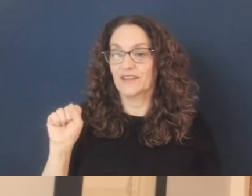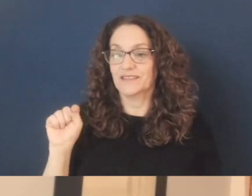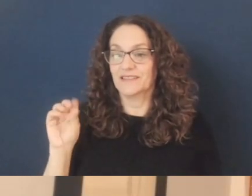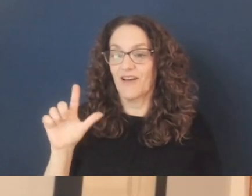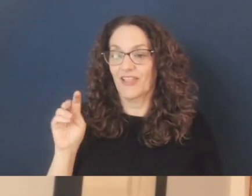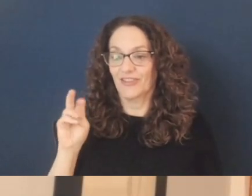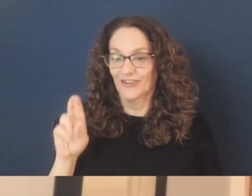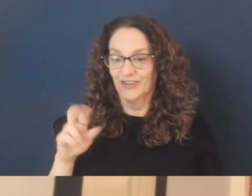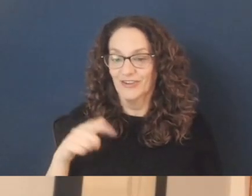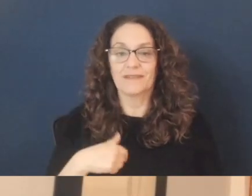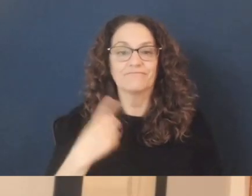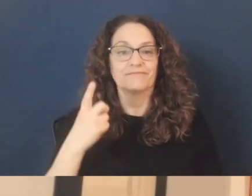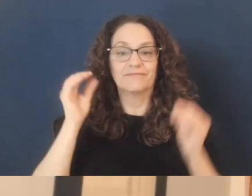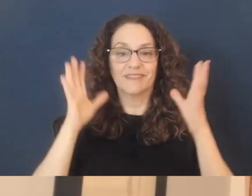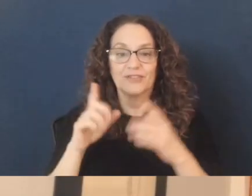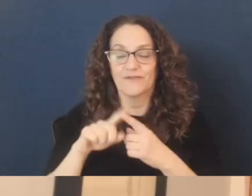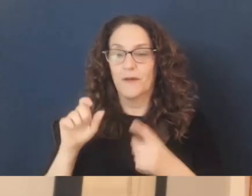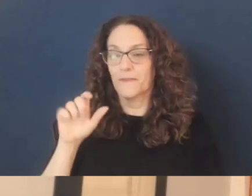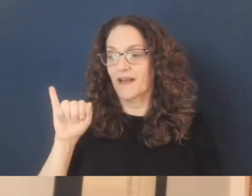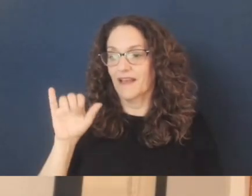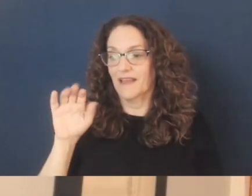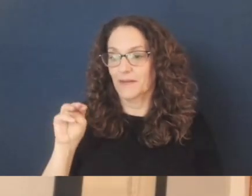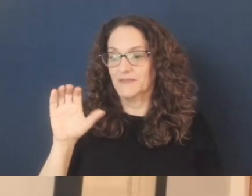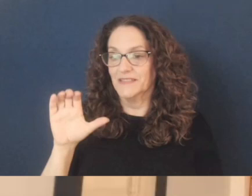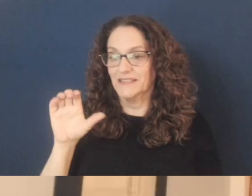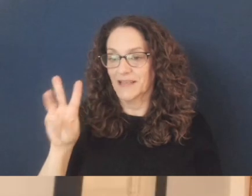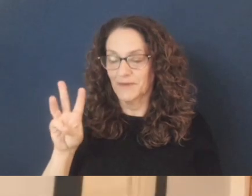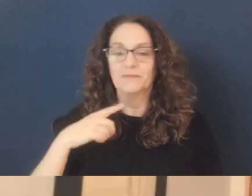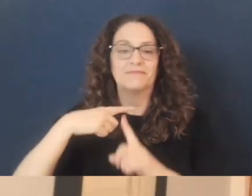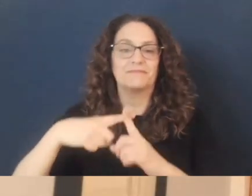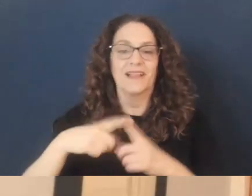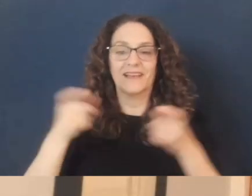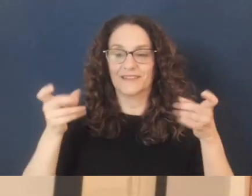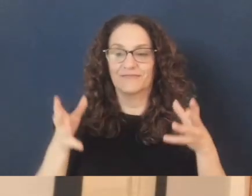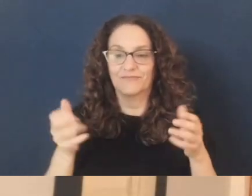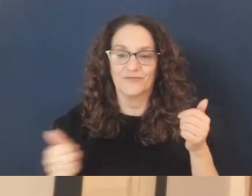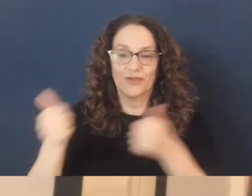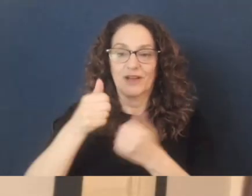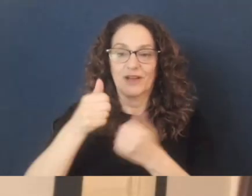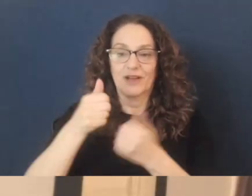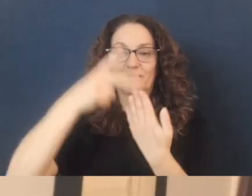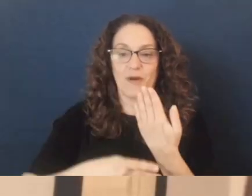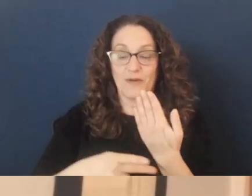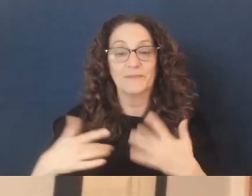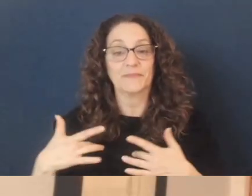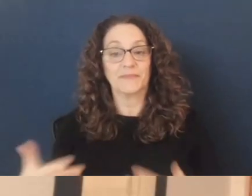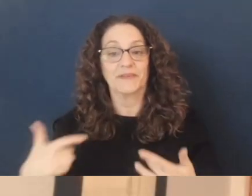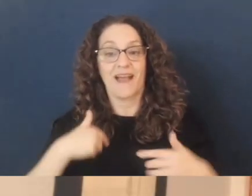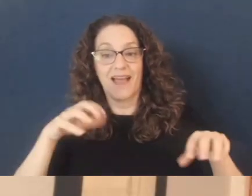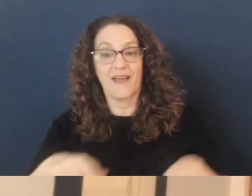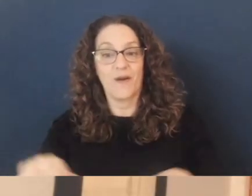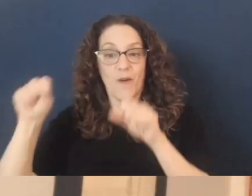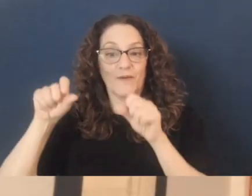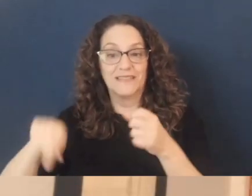of the teachers at IMCW, also the director of programs. I'm typically the host for the second Sunday Dharma series, but